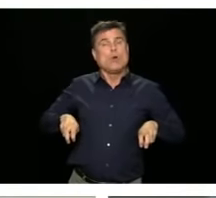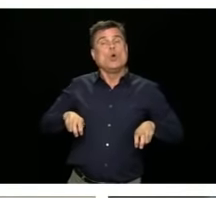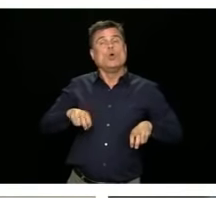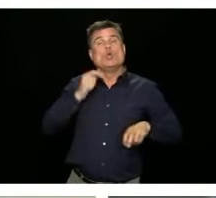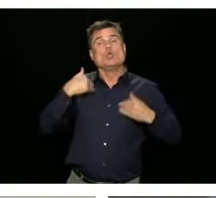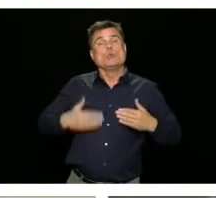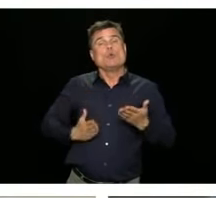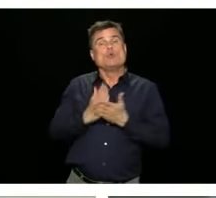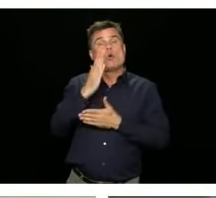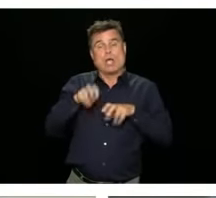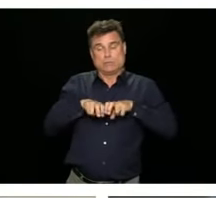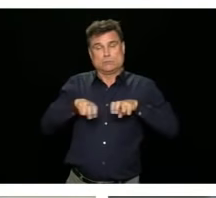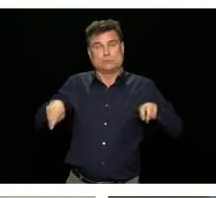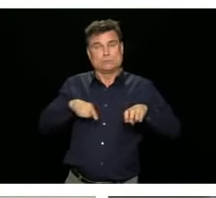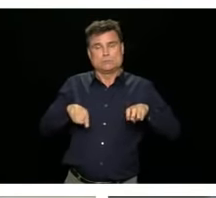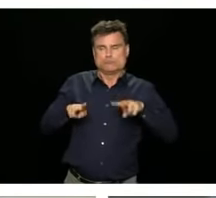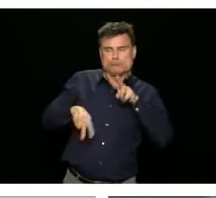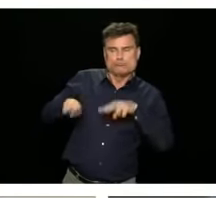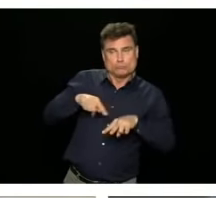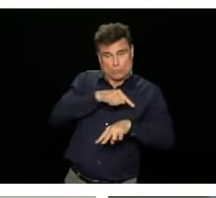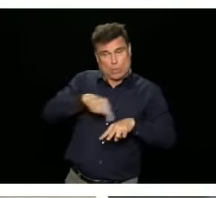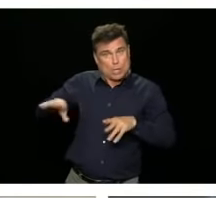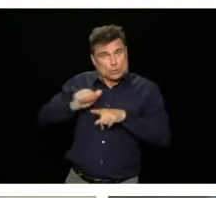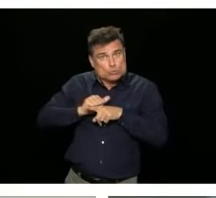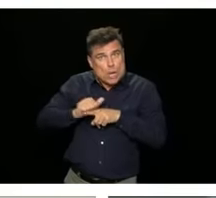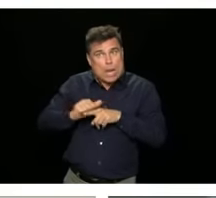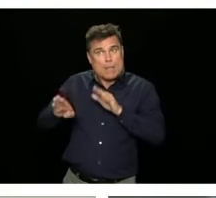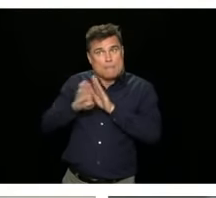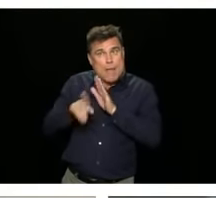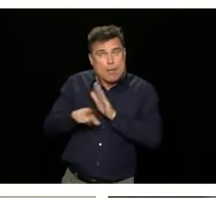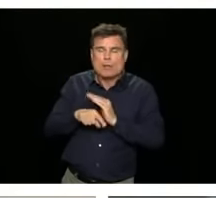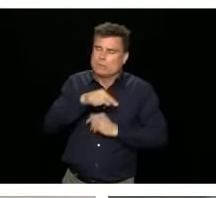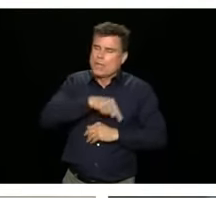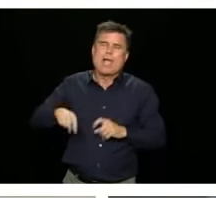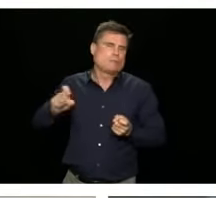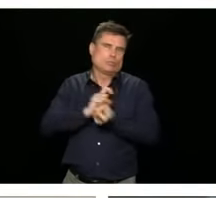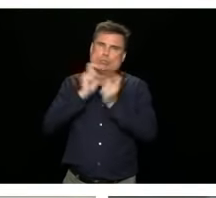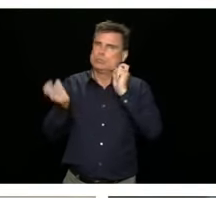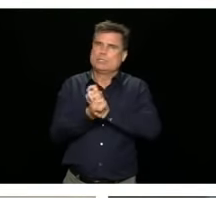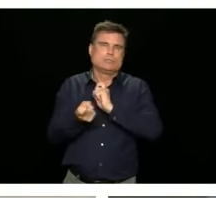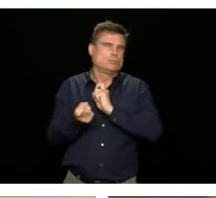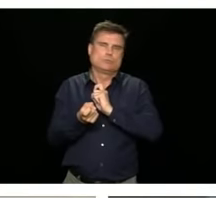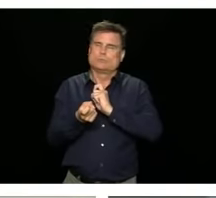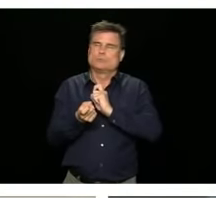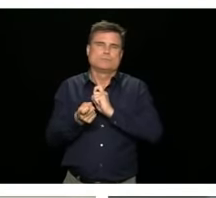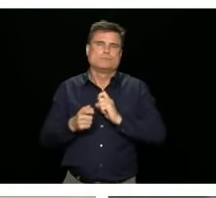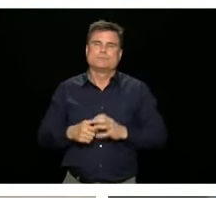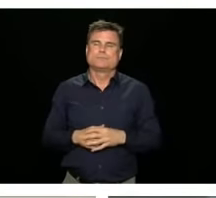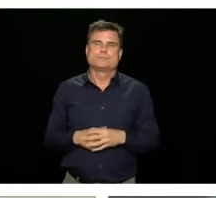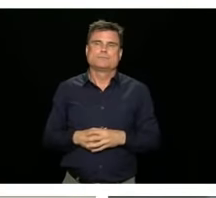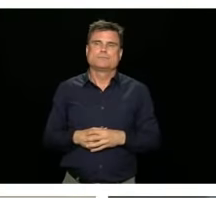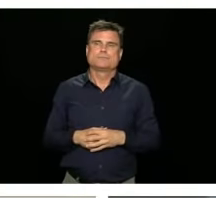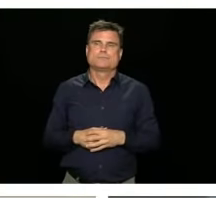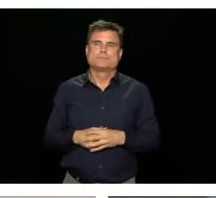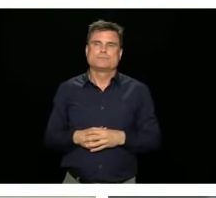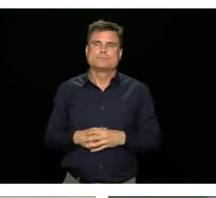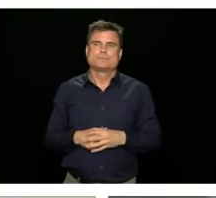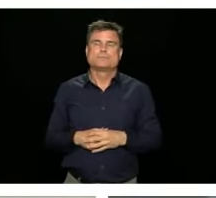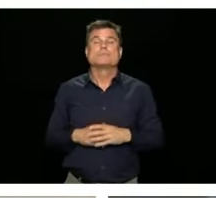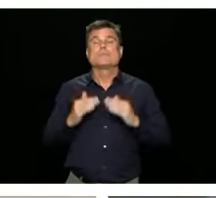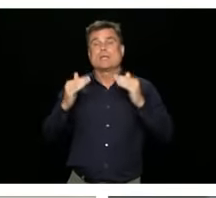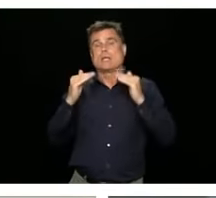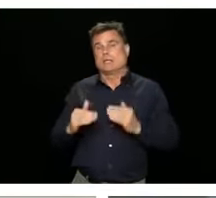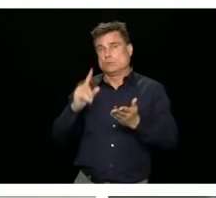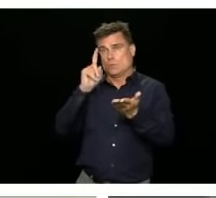next question is also for all the panelists today. Sharon asks, will they make more